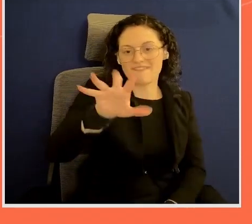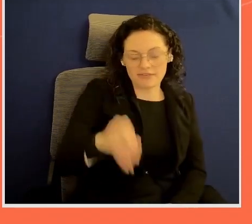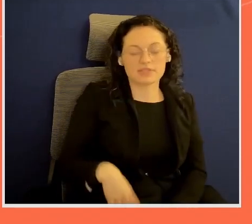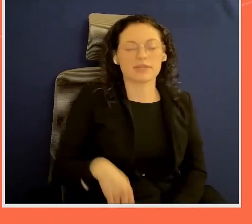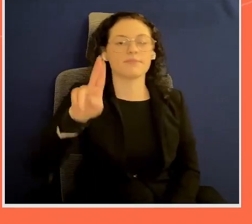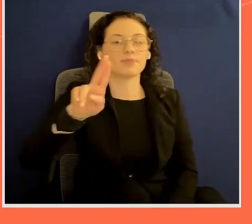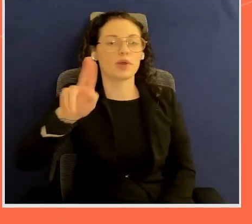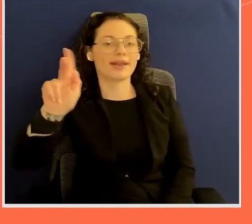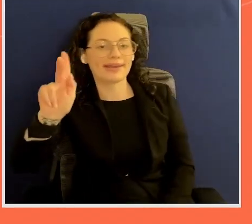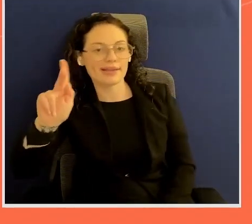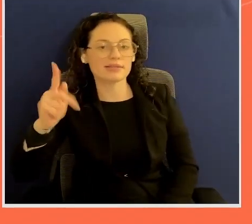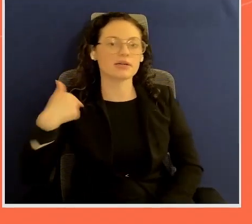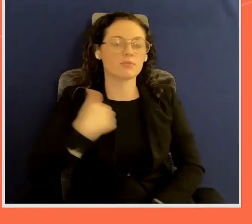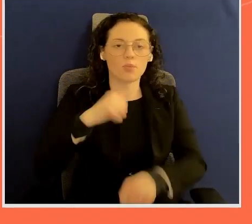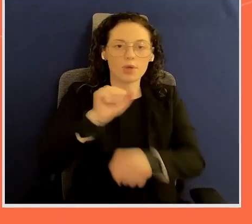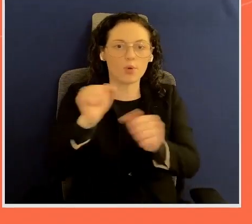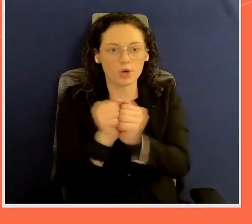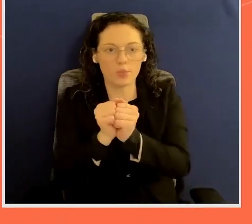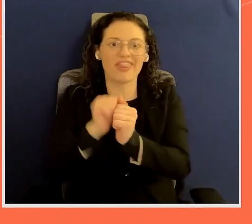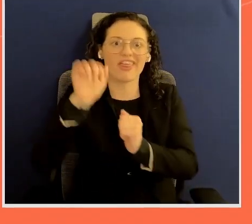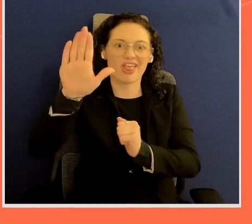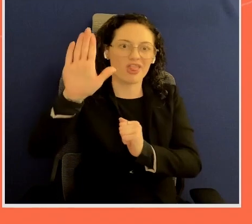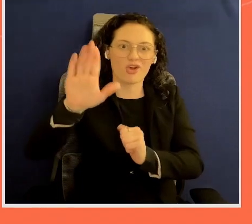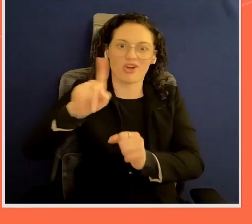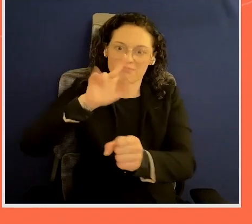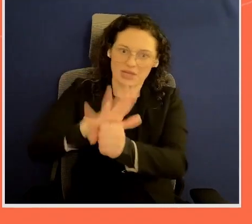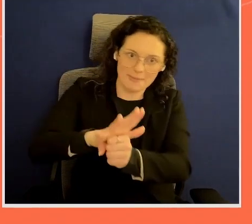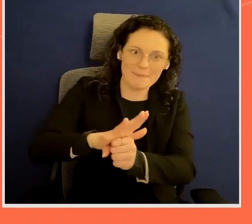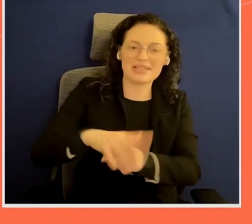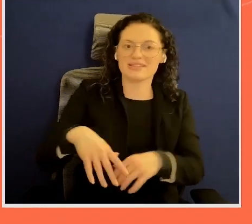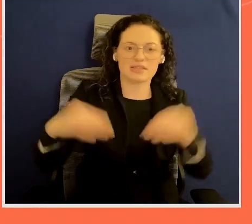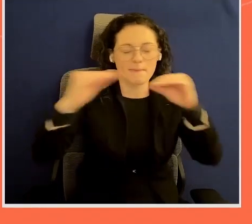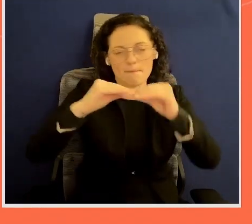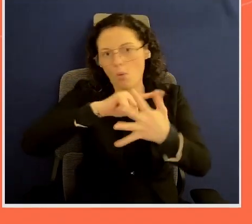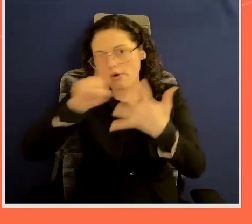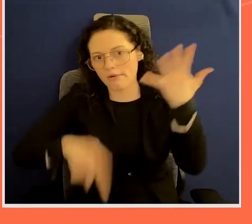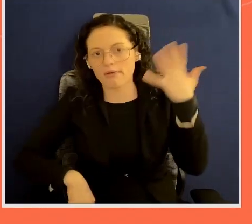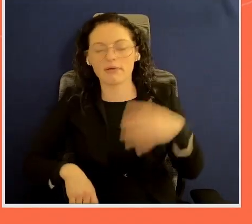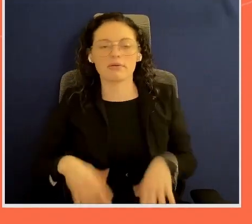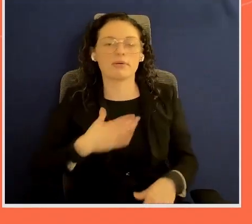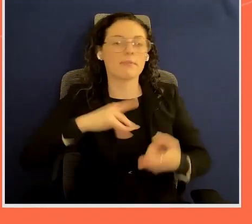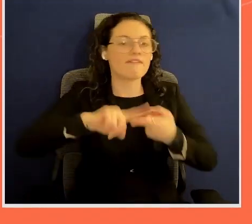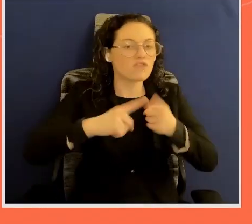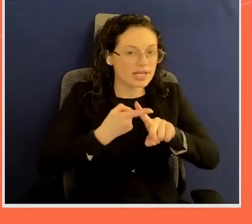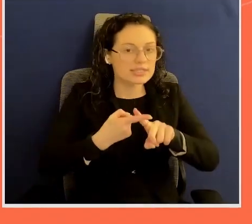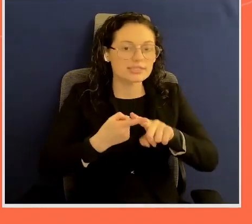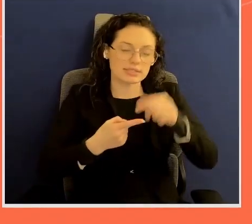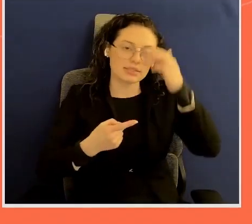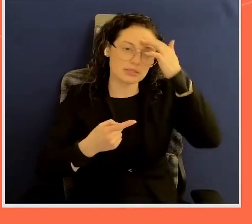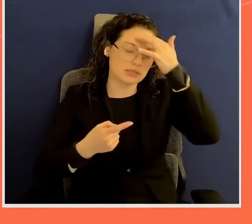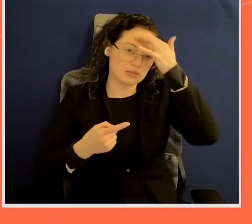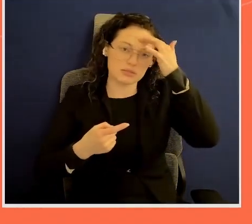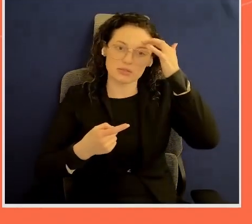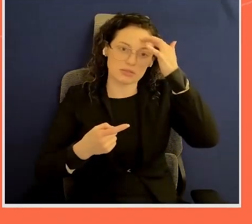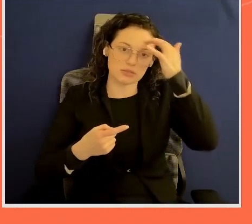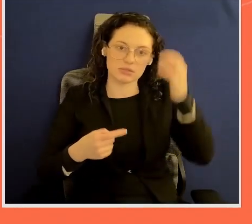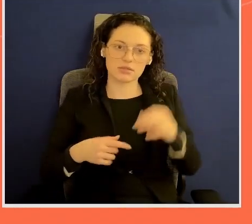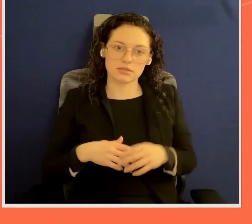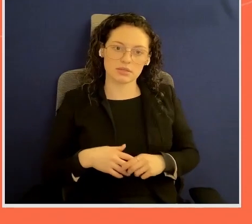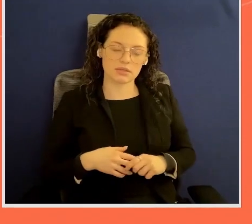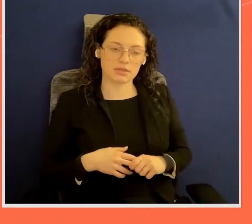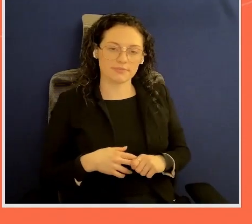prime minister anywhere in the world. This is what the science is telling us. And scientists have spent 35 years